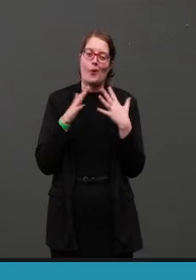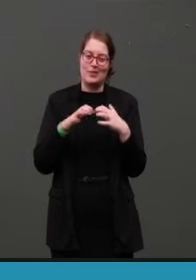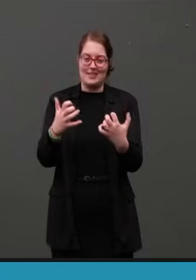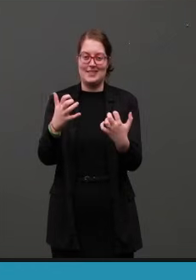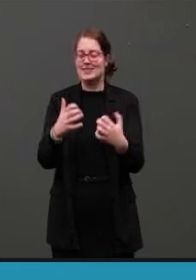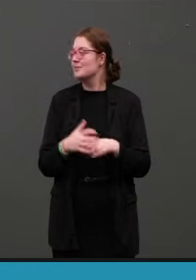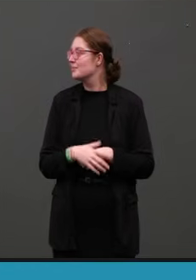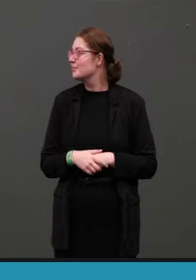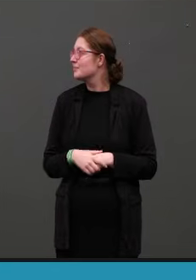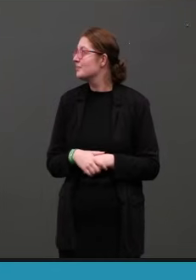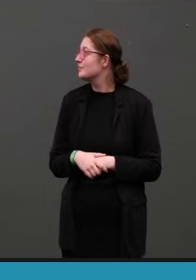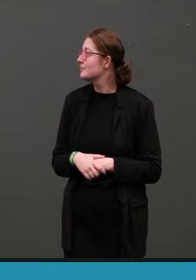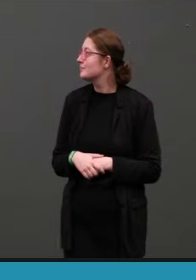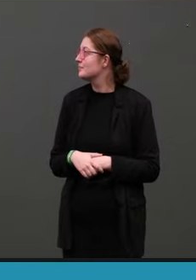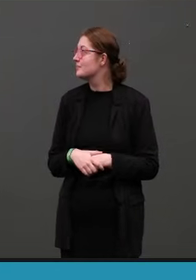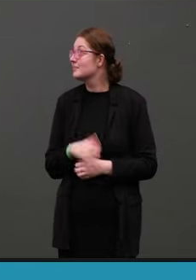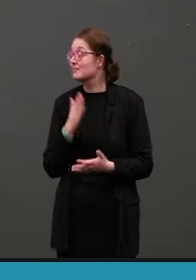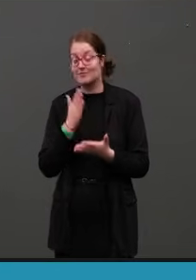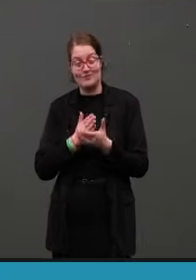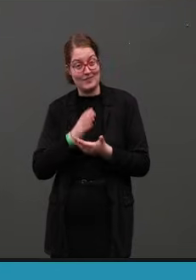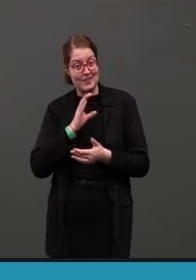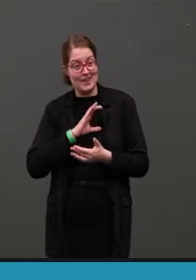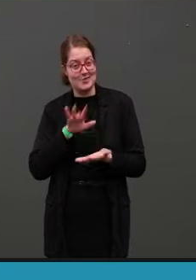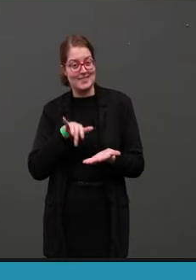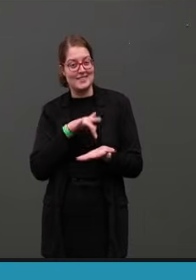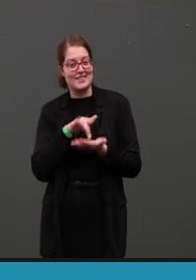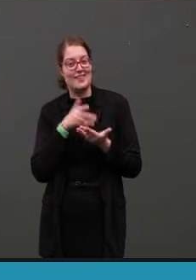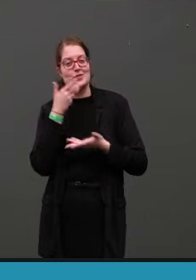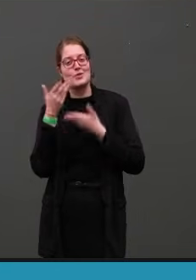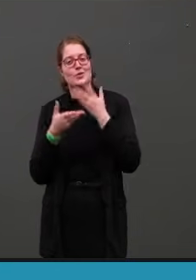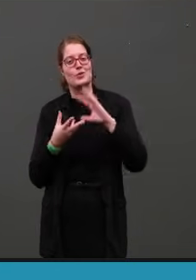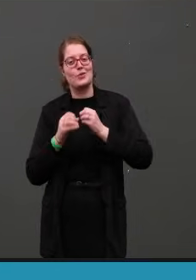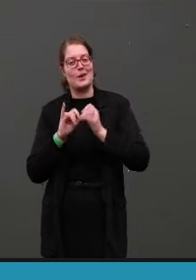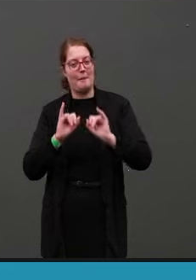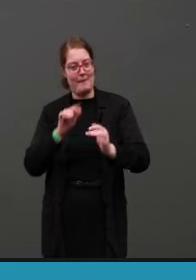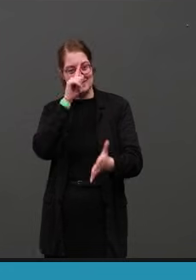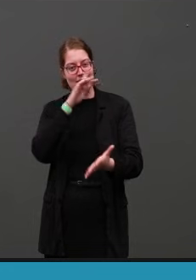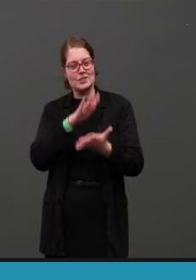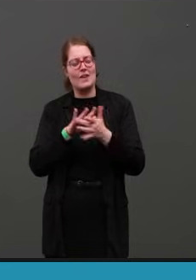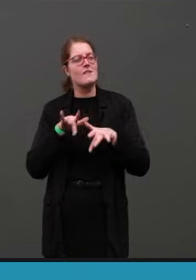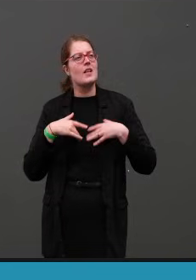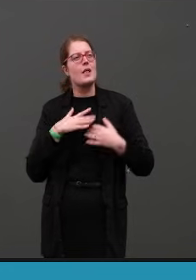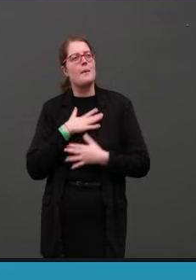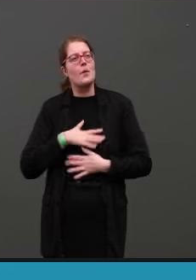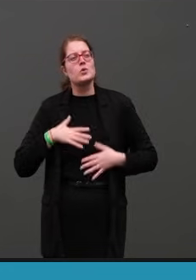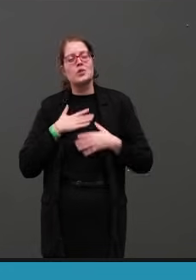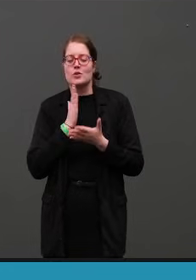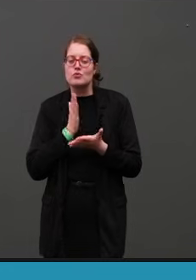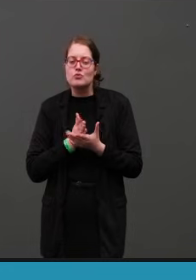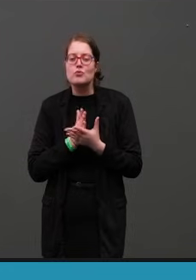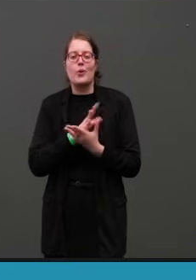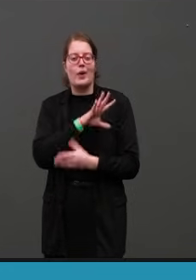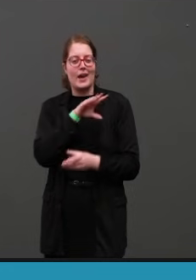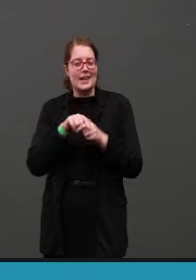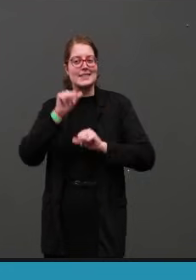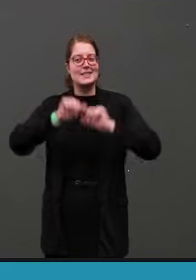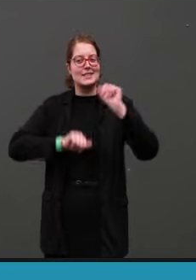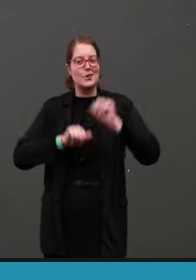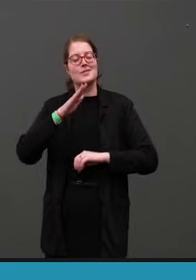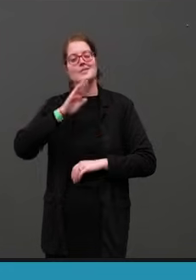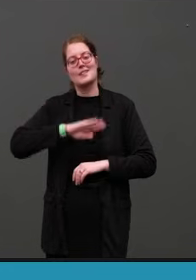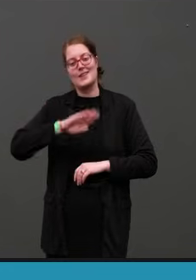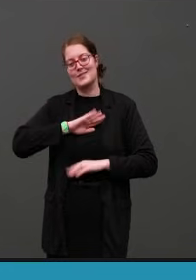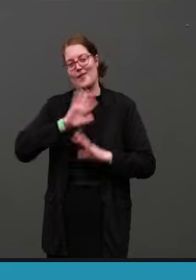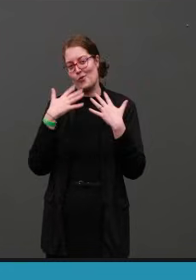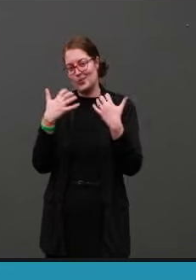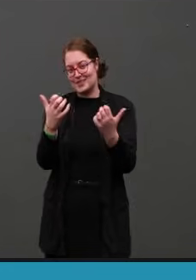So, real characters at the centre of a story, making bad decisions that feel emotionally true in a sequence that satisfies the audience